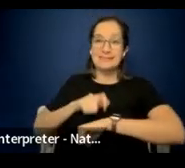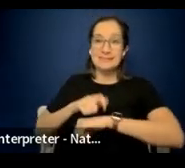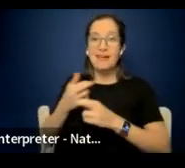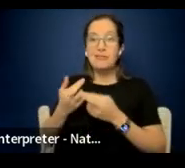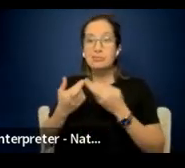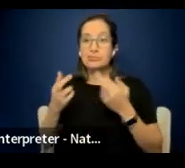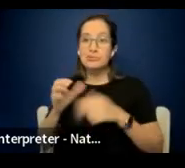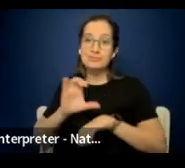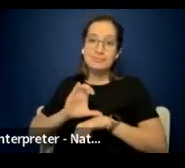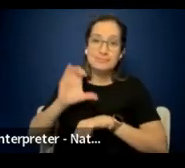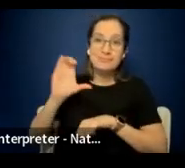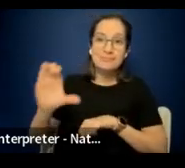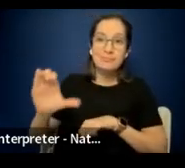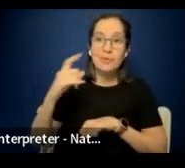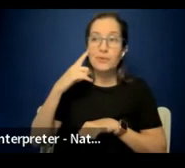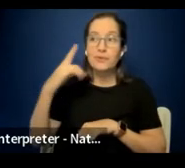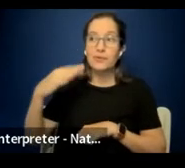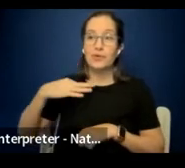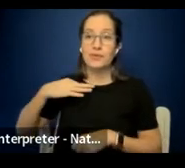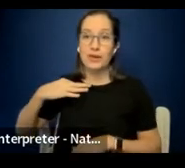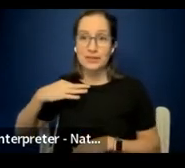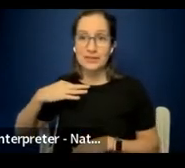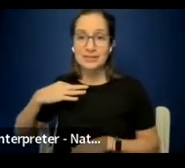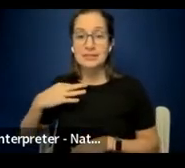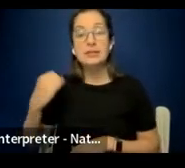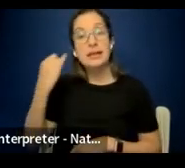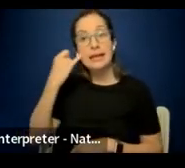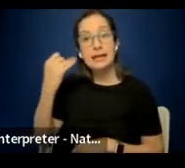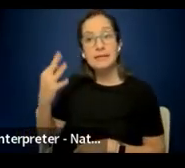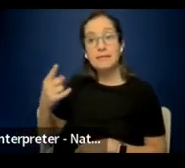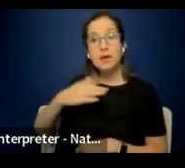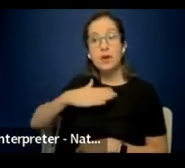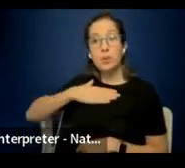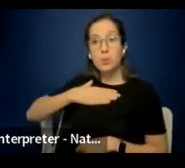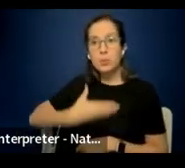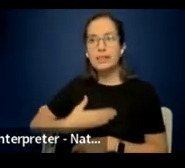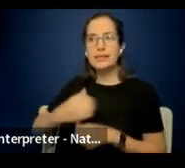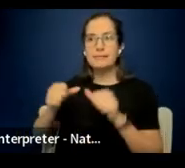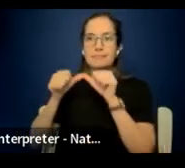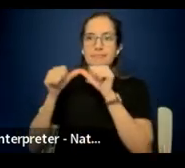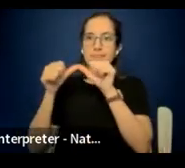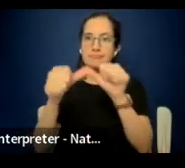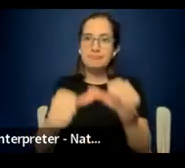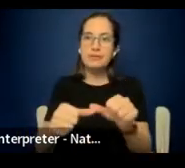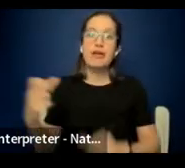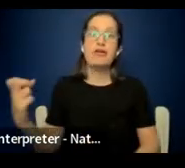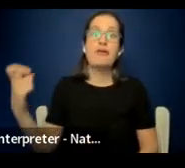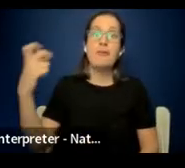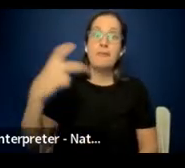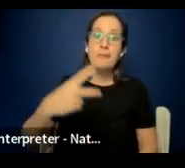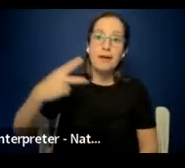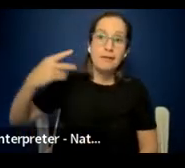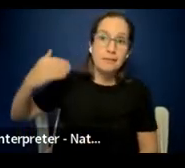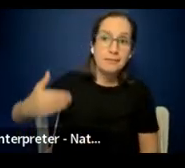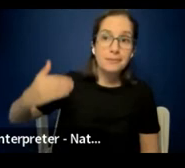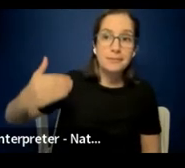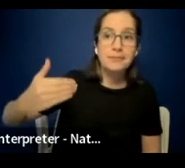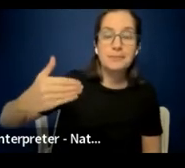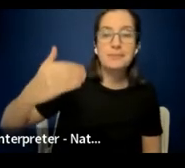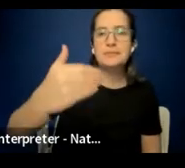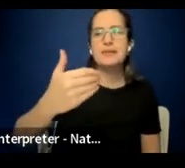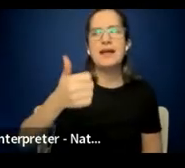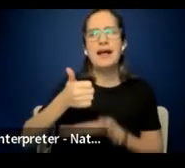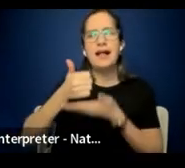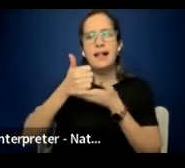have people that are willing to make longer term commitments and come back to your organization repeatedly, it helps sort of, you know, really sort of